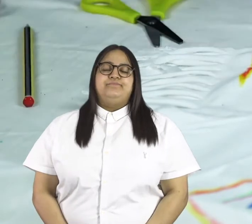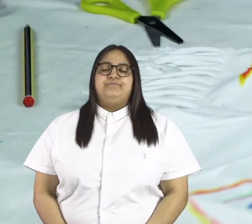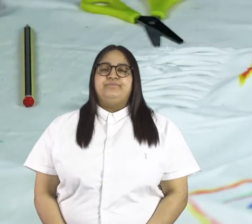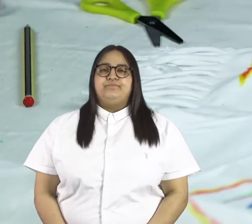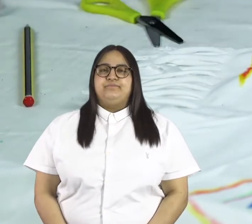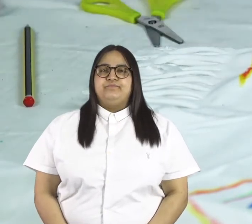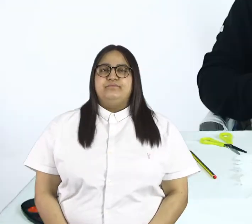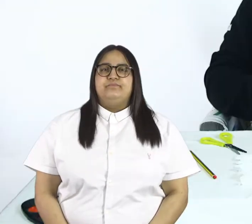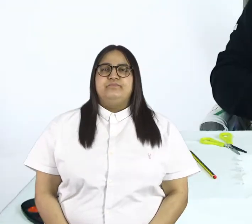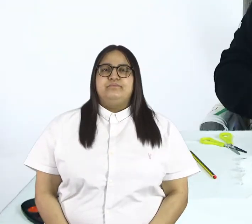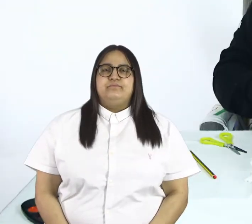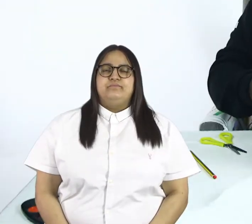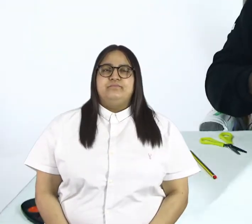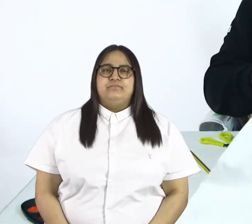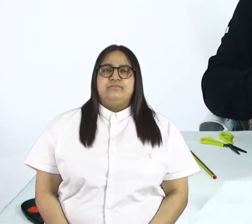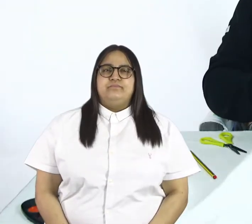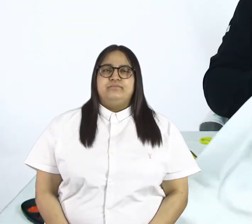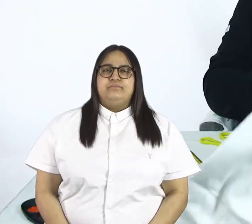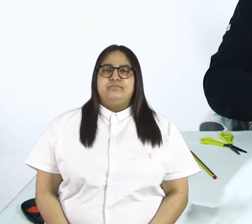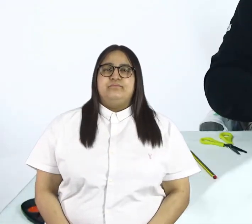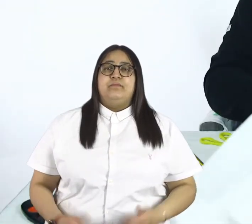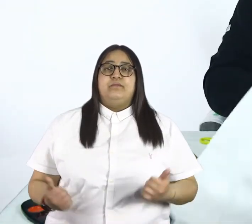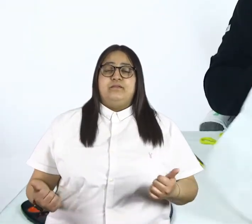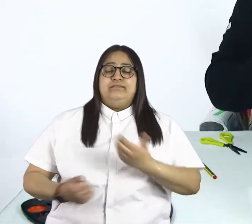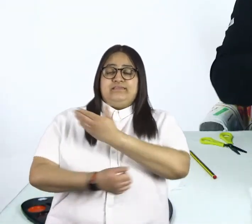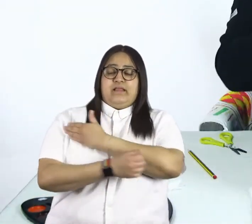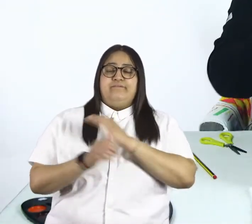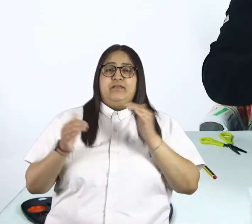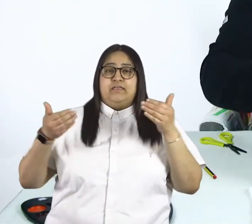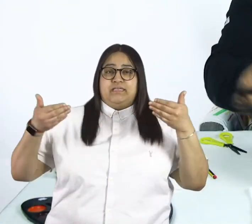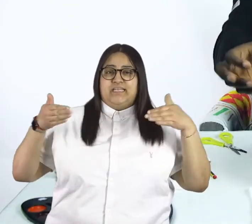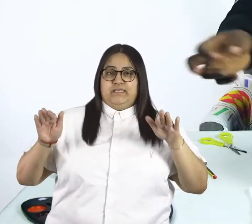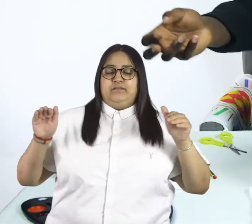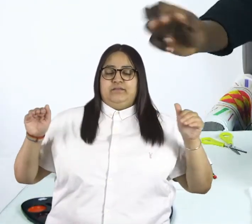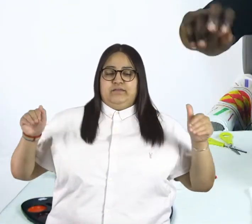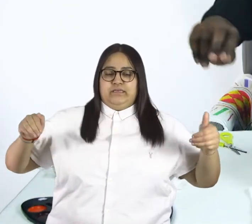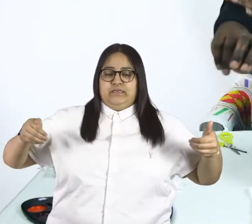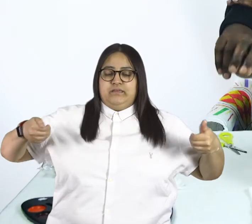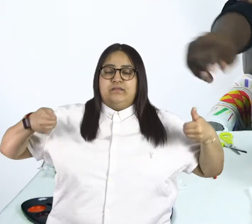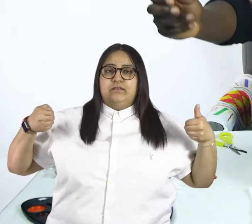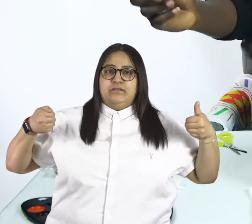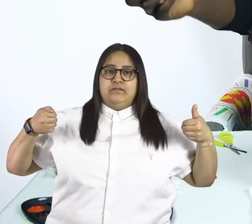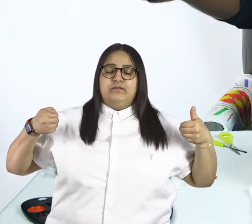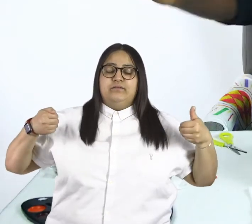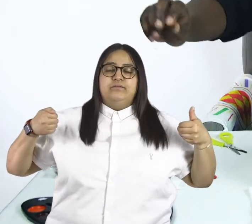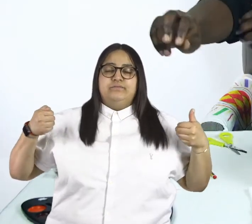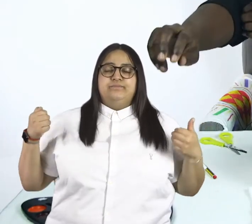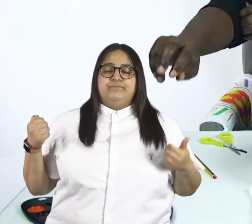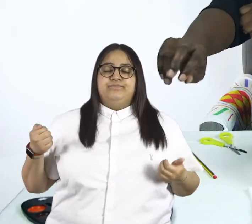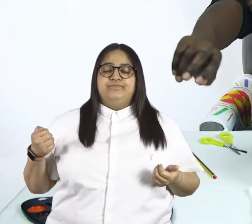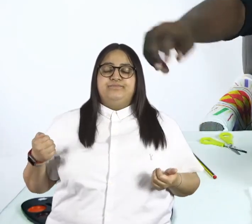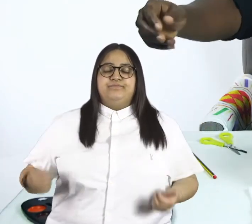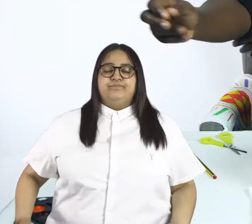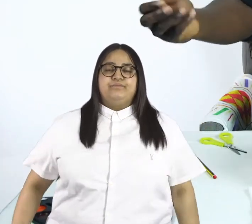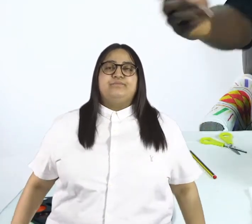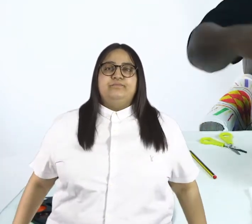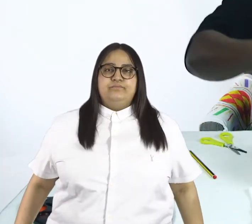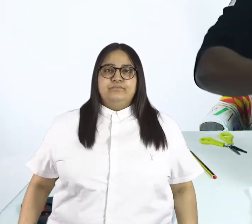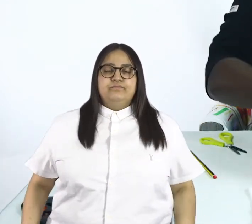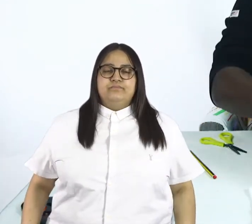So now once my sleeve goes in, let's see if we can do this. I'm just